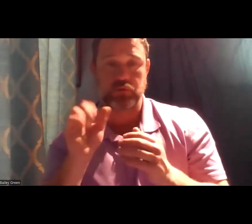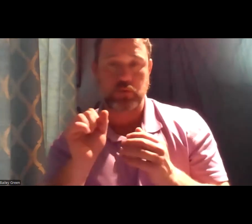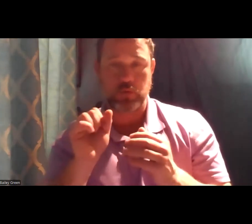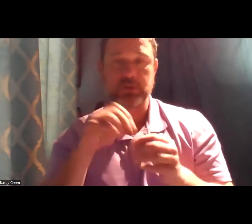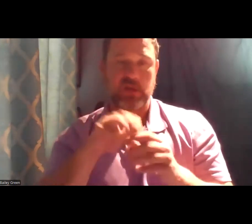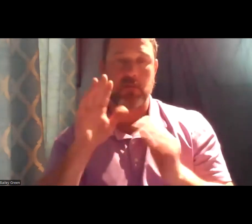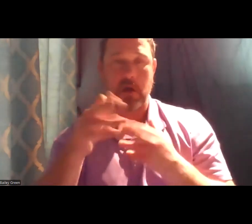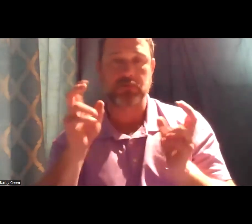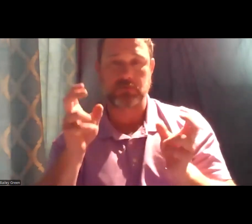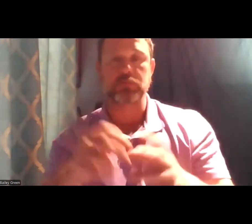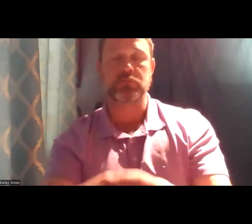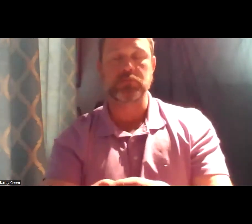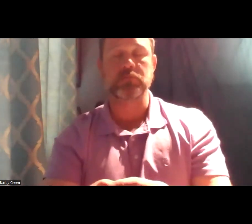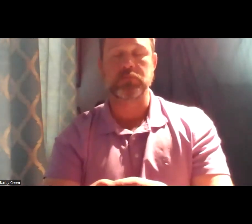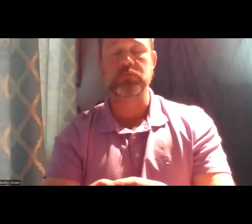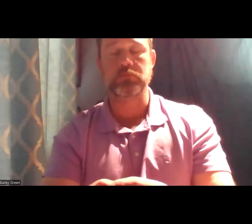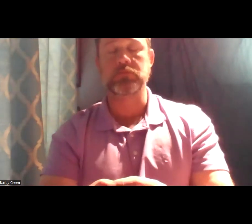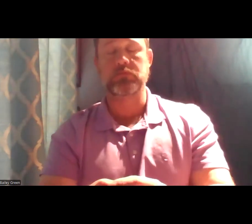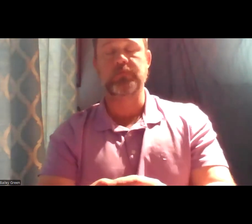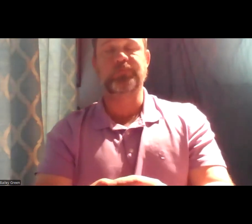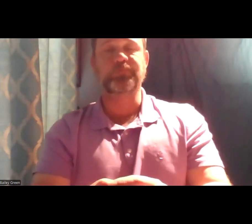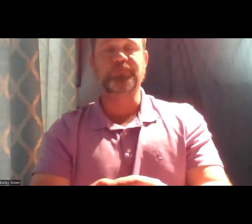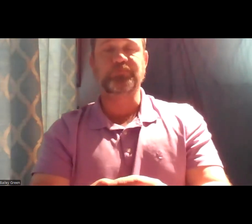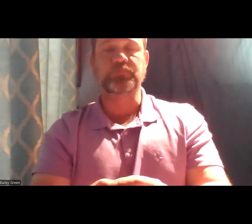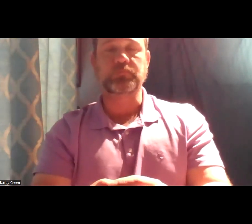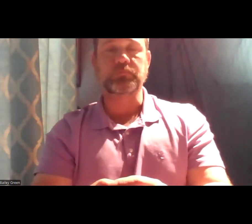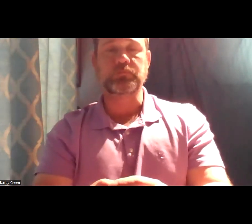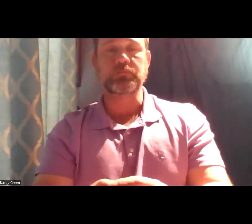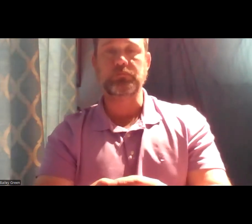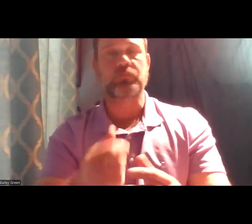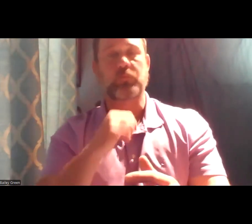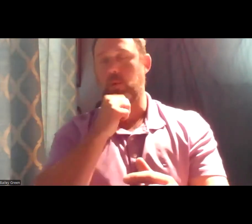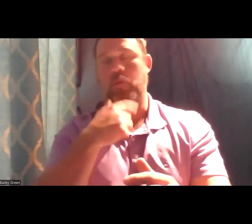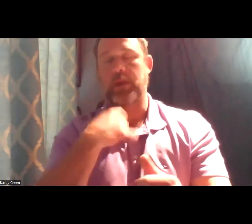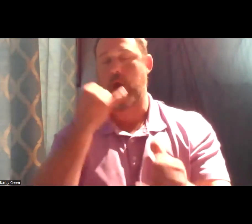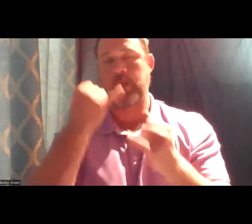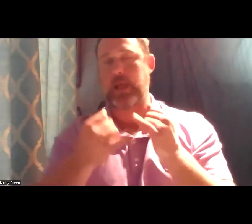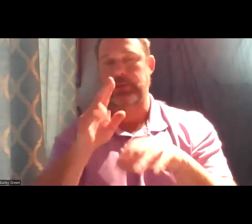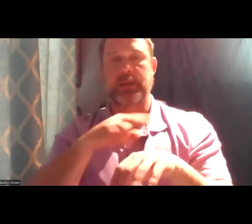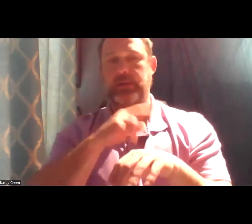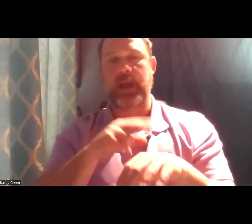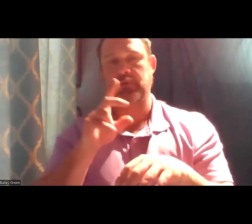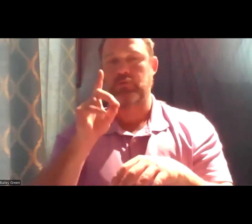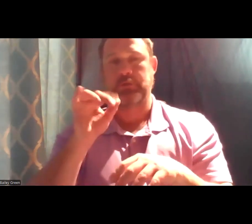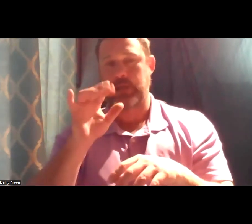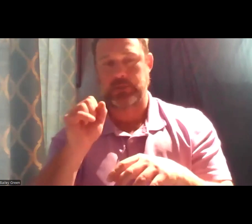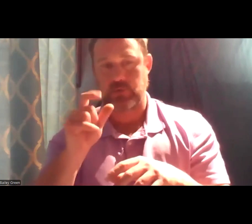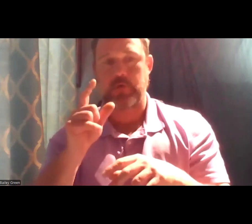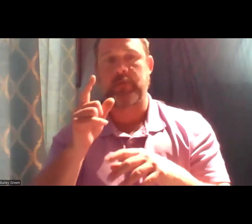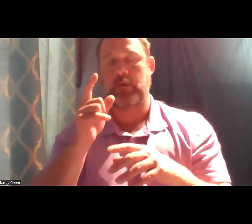toolbox to actually think ahead, because unfortunately this won't be our last natural disaster of being